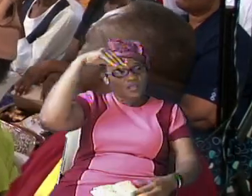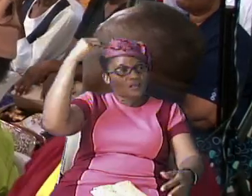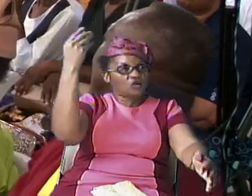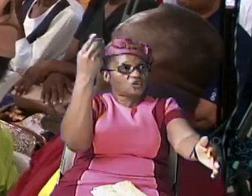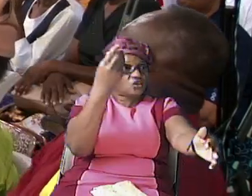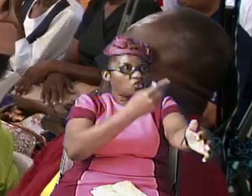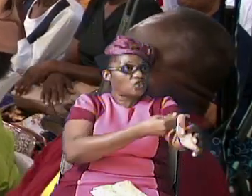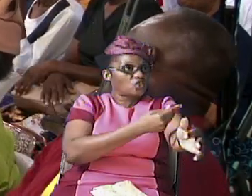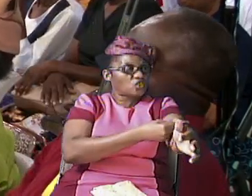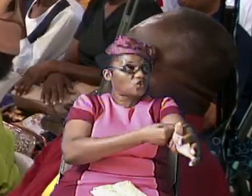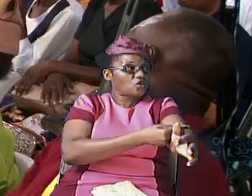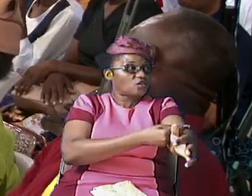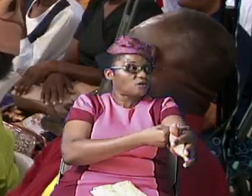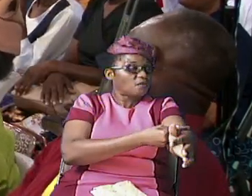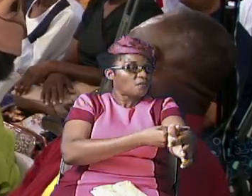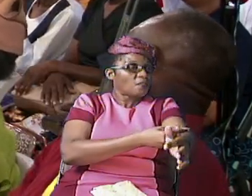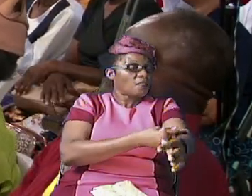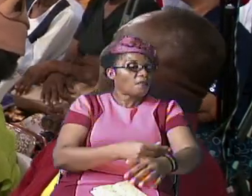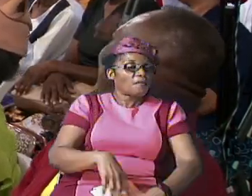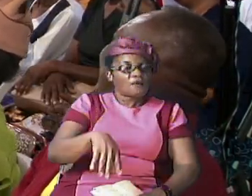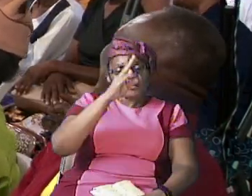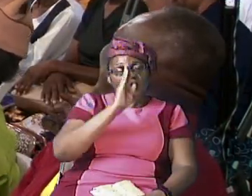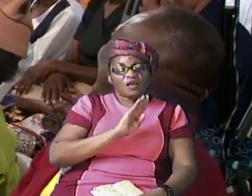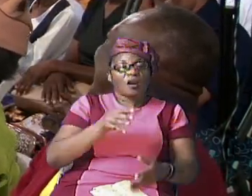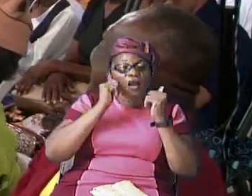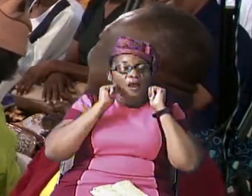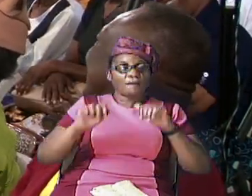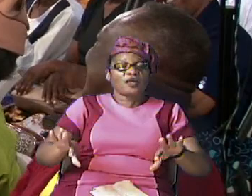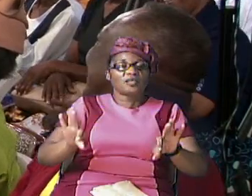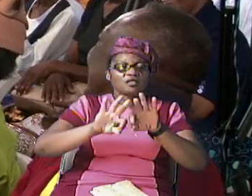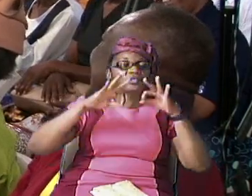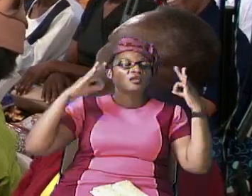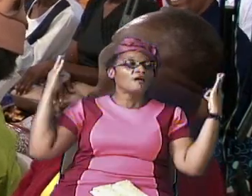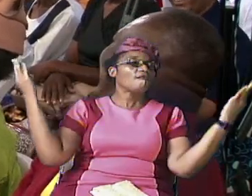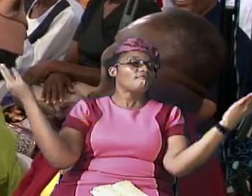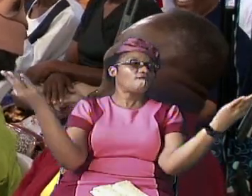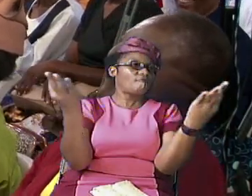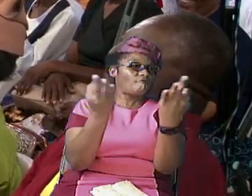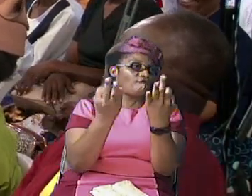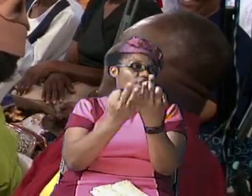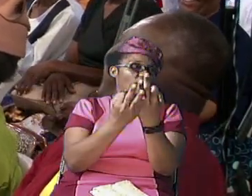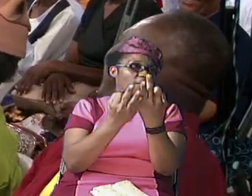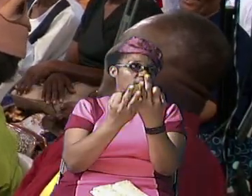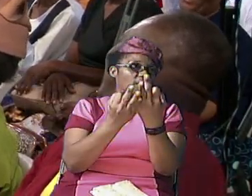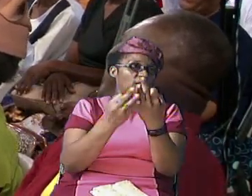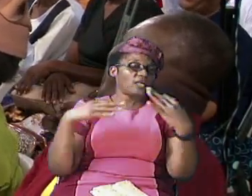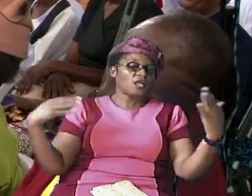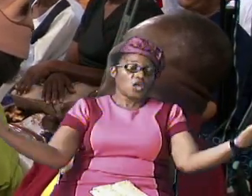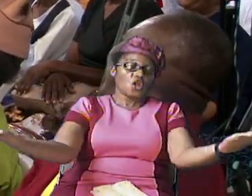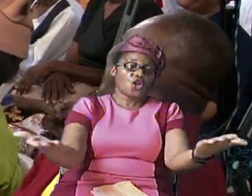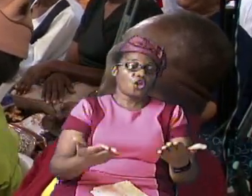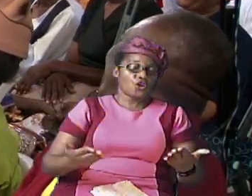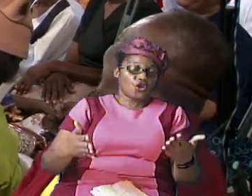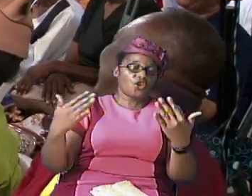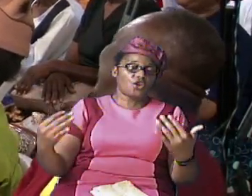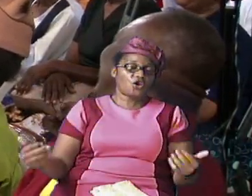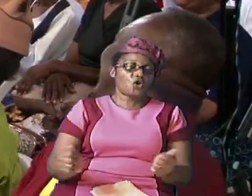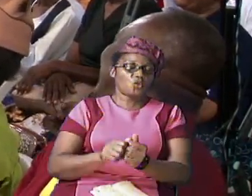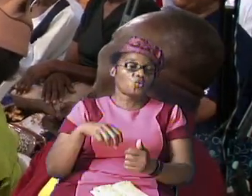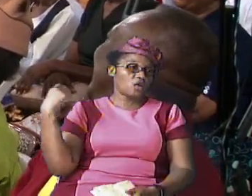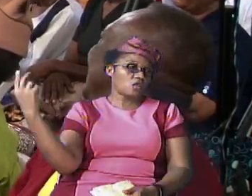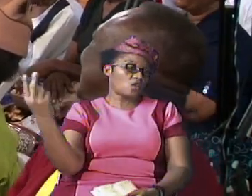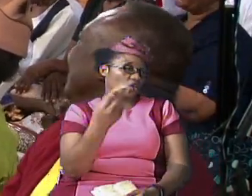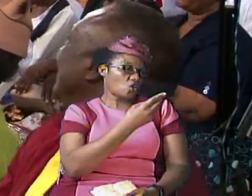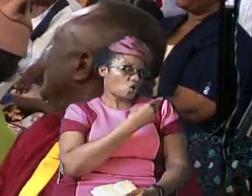him pushing up there for us to see him. God bless you. So it's not just brother and sister Dennis, it's brothers and sister Dennis.